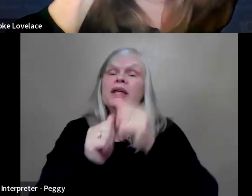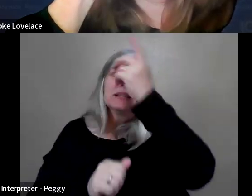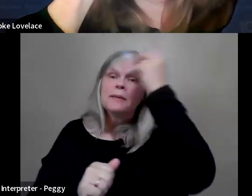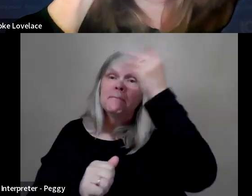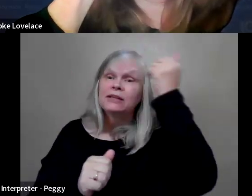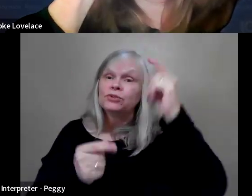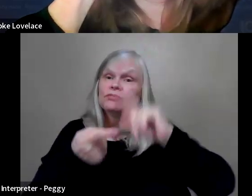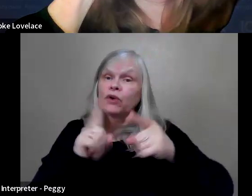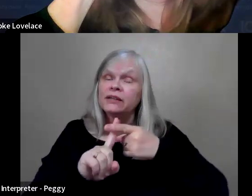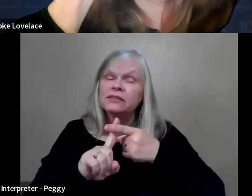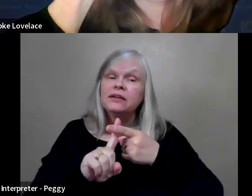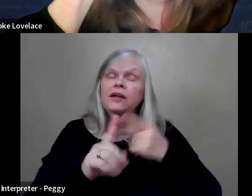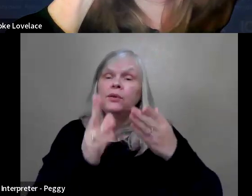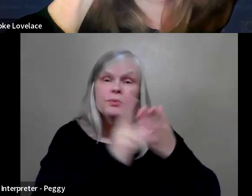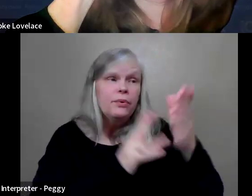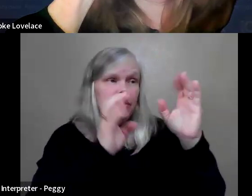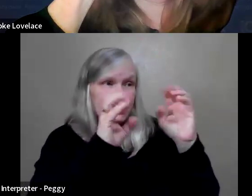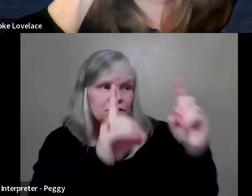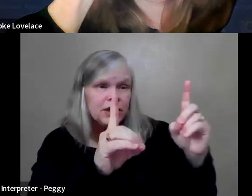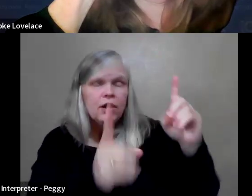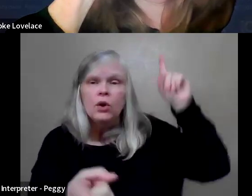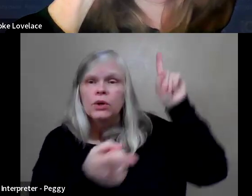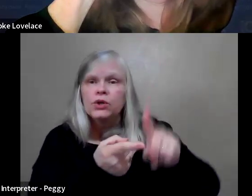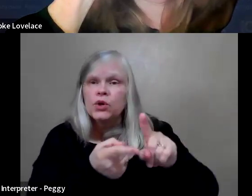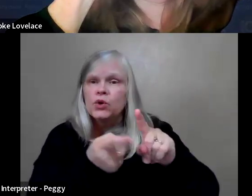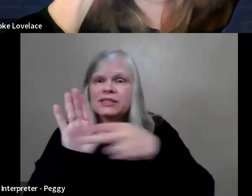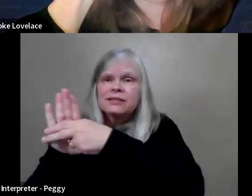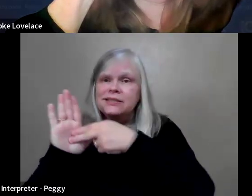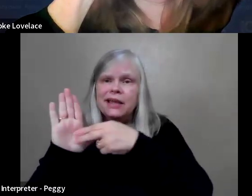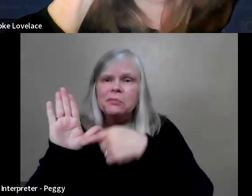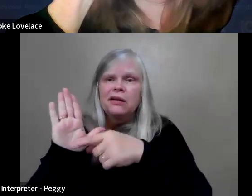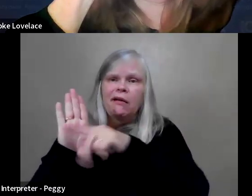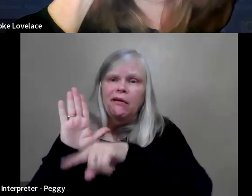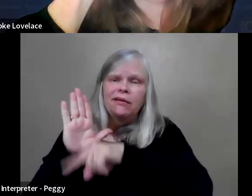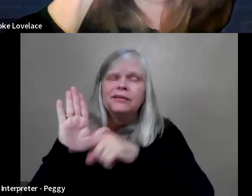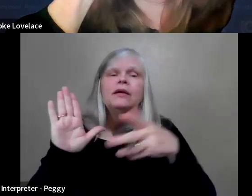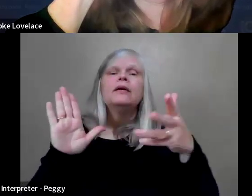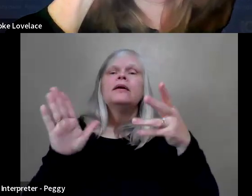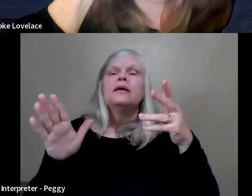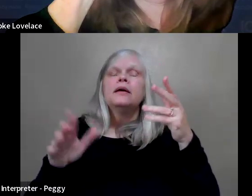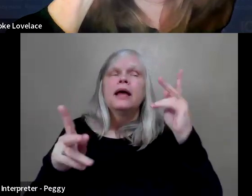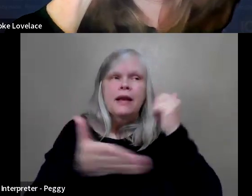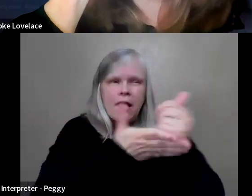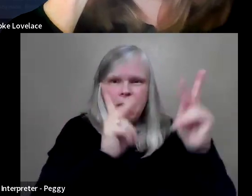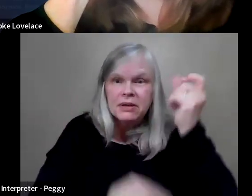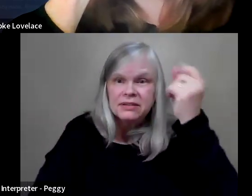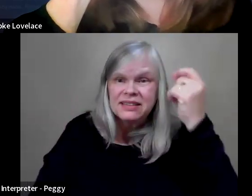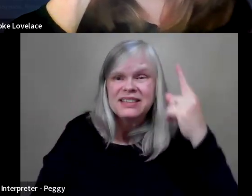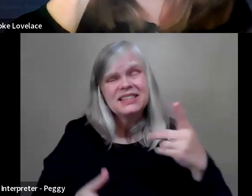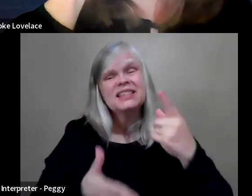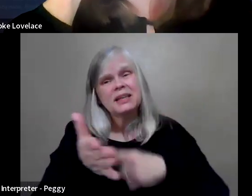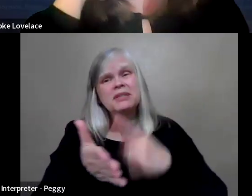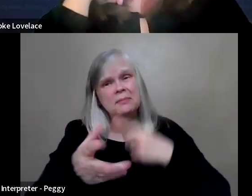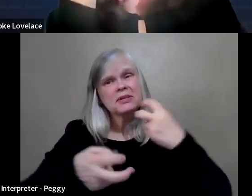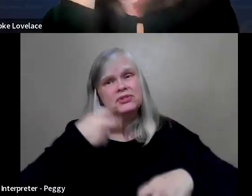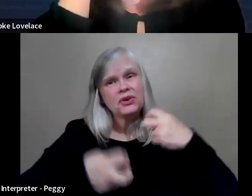to, through education, reduce that stigma and help people understand that although it is difficult sometimes in